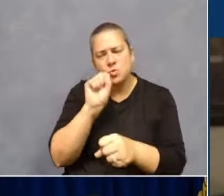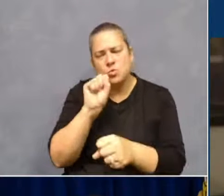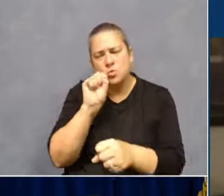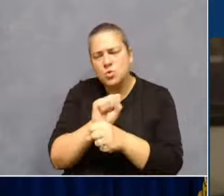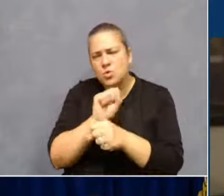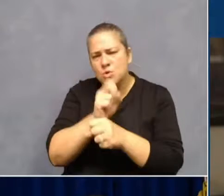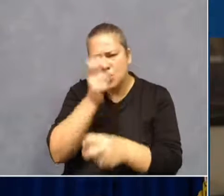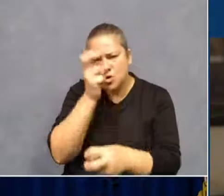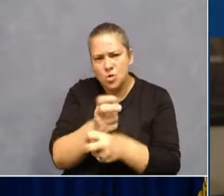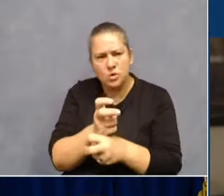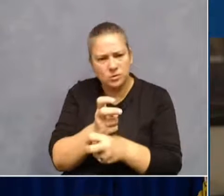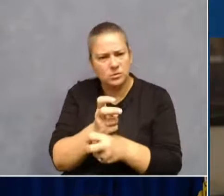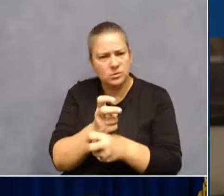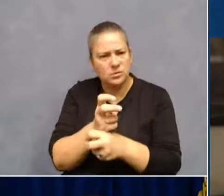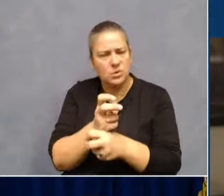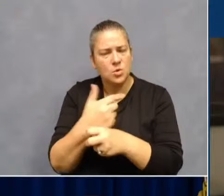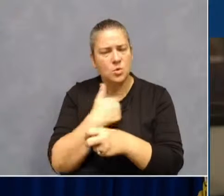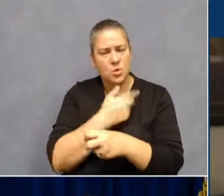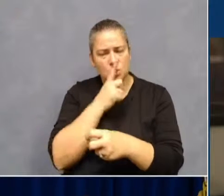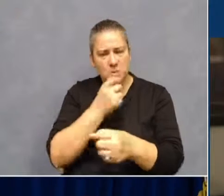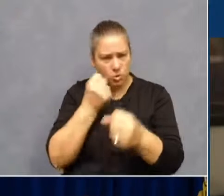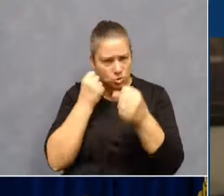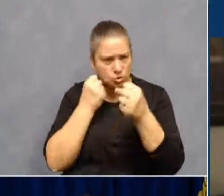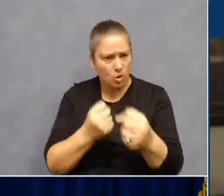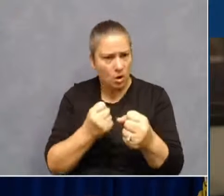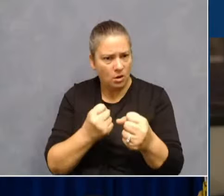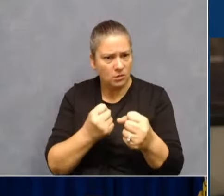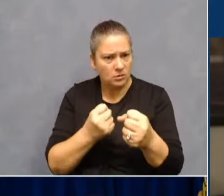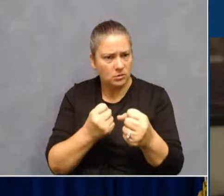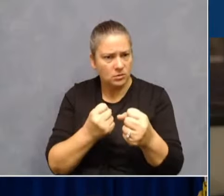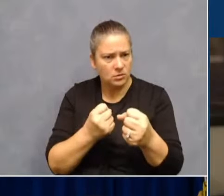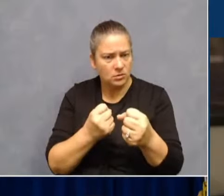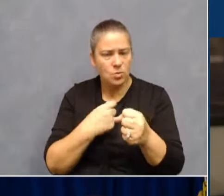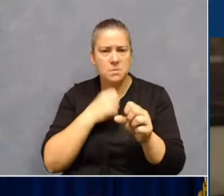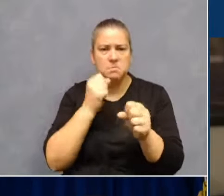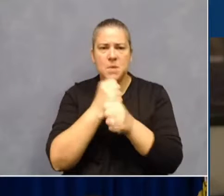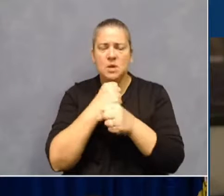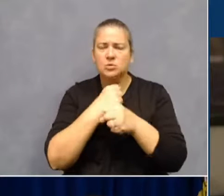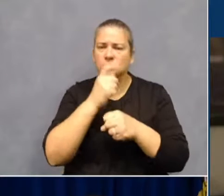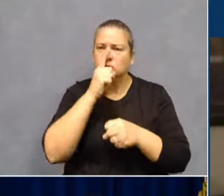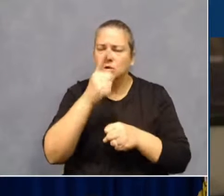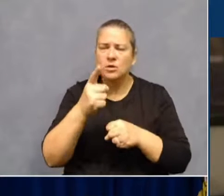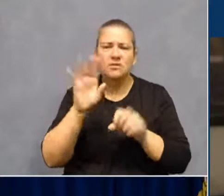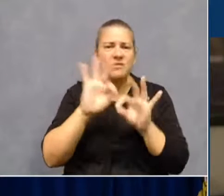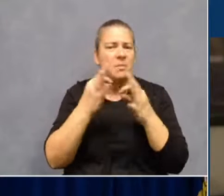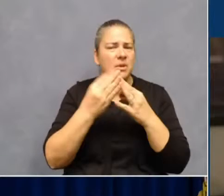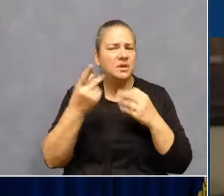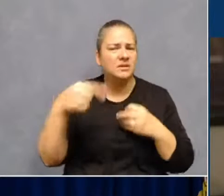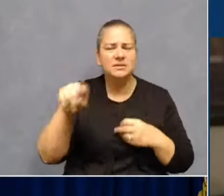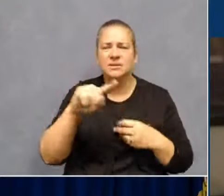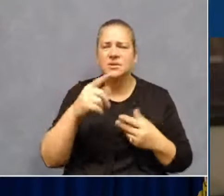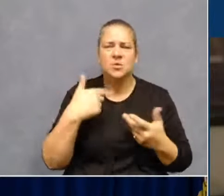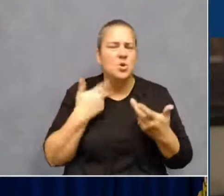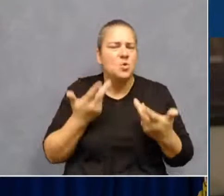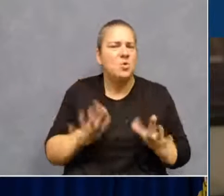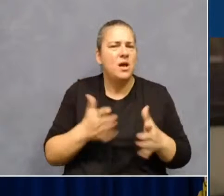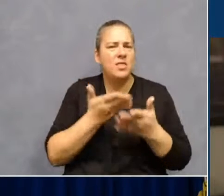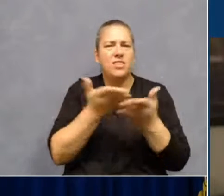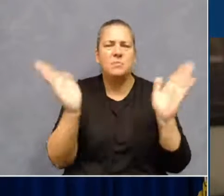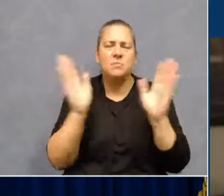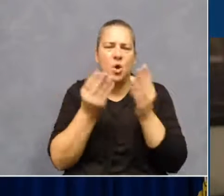strong, and we will try to make sure that other families do not lose their Ruthie